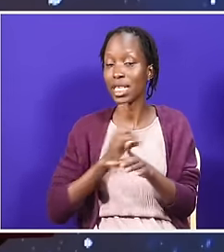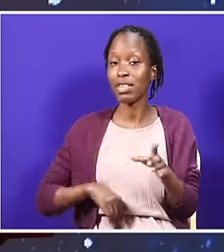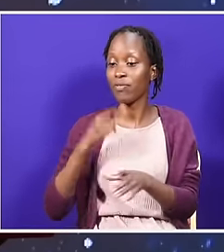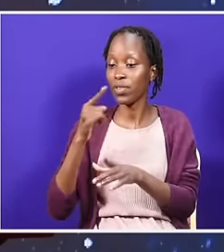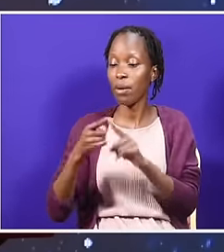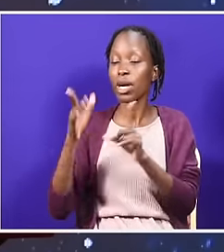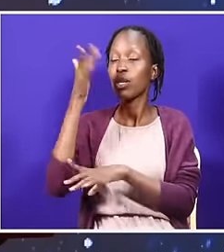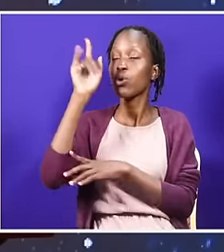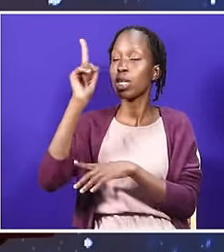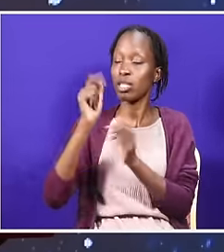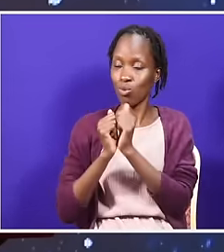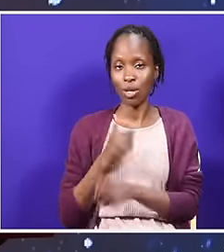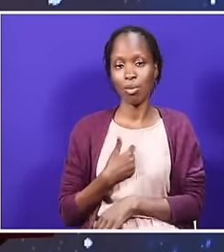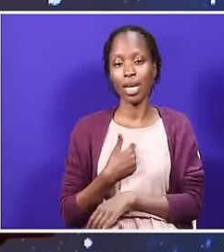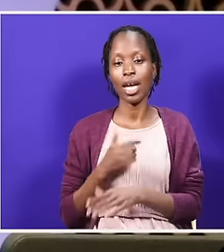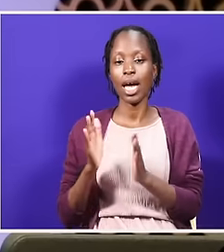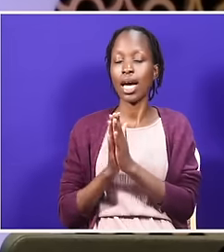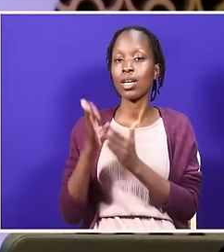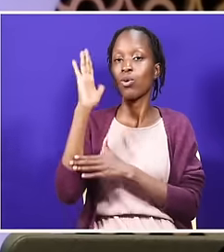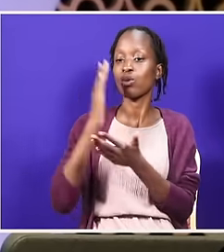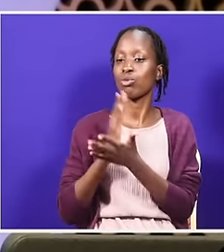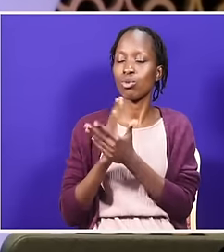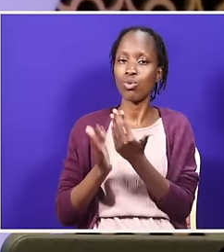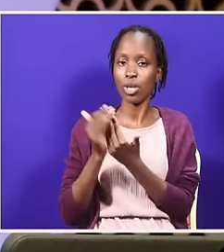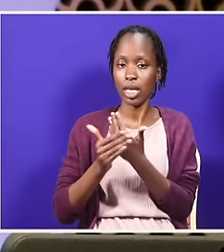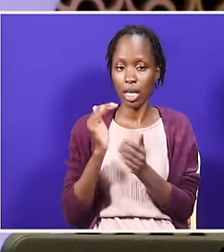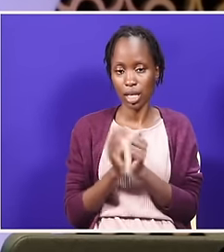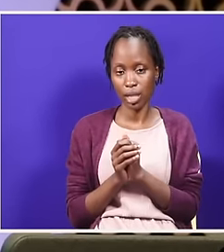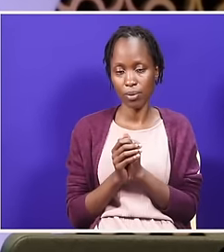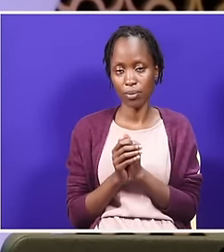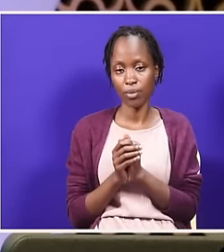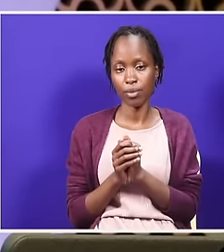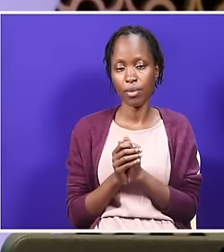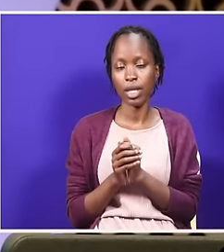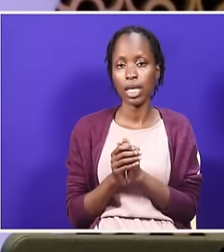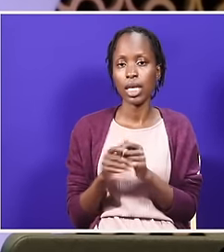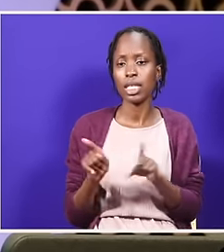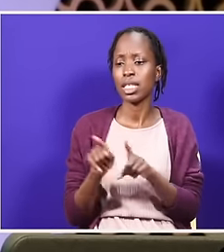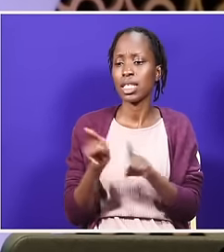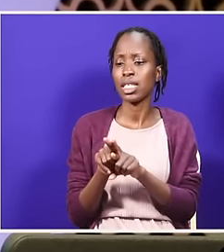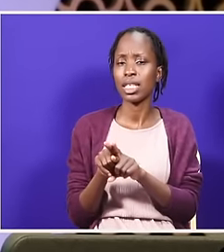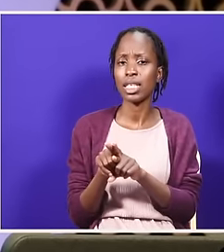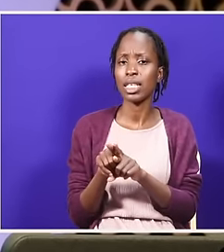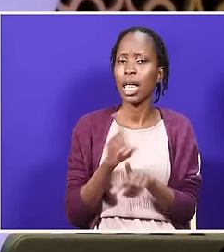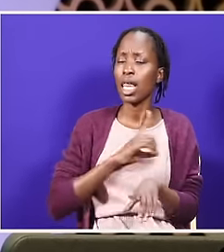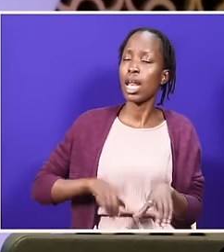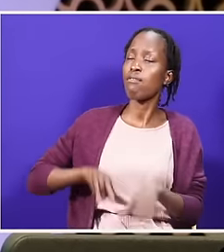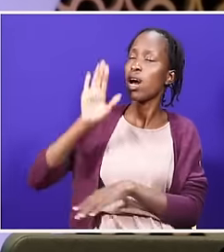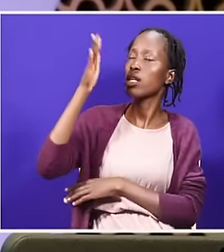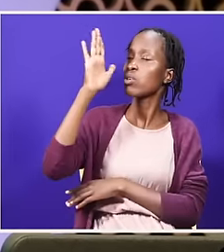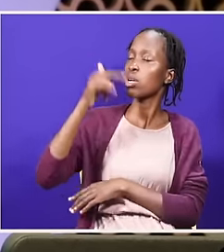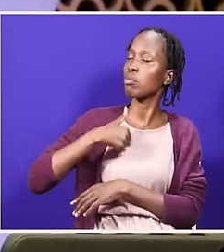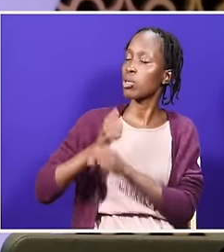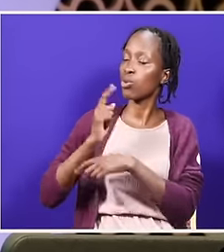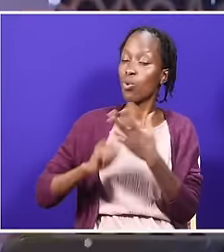God is on my side and he cares. And he inquires of the Lord what he should do. You